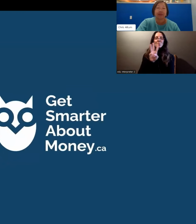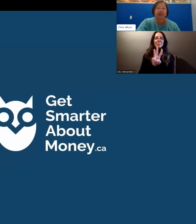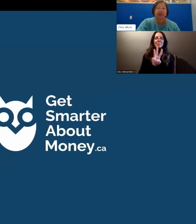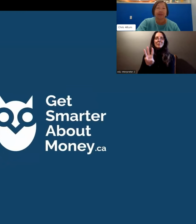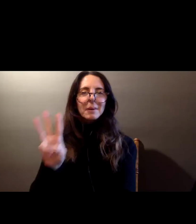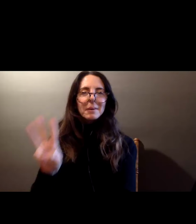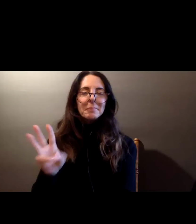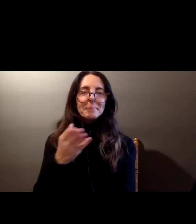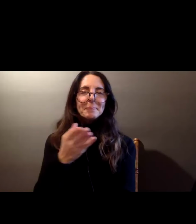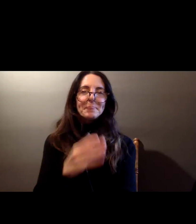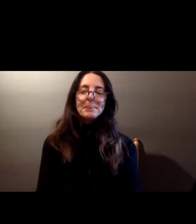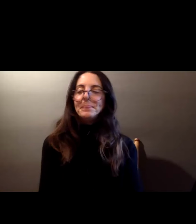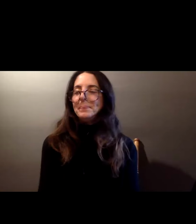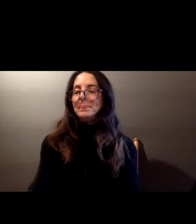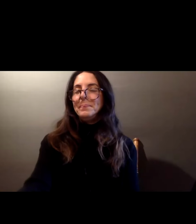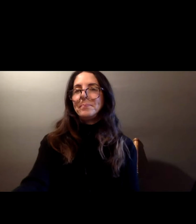Atera.